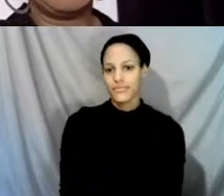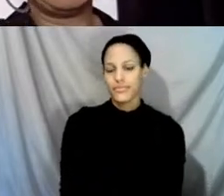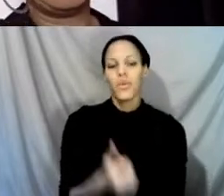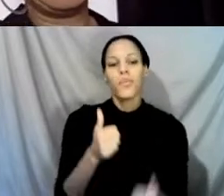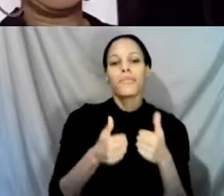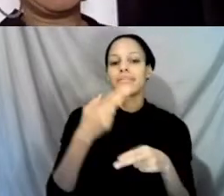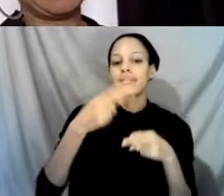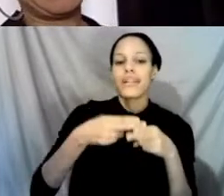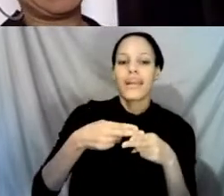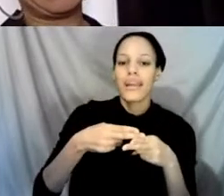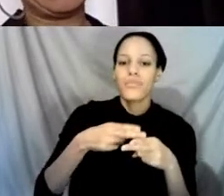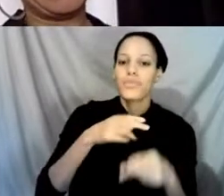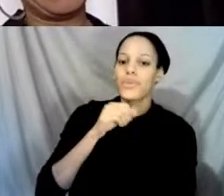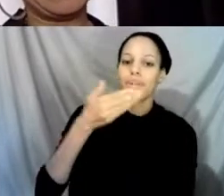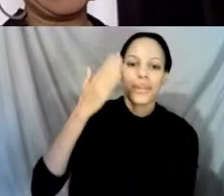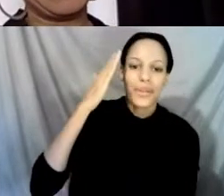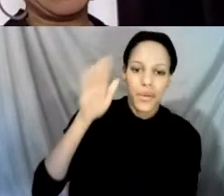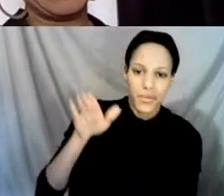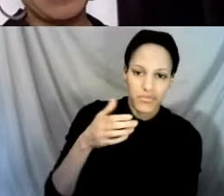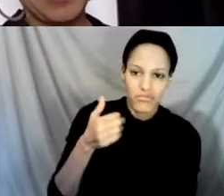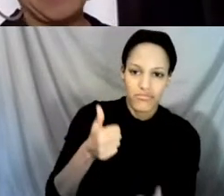know?